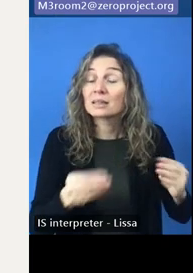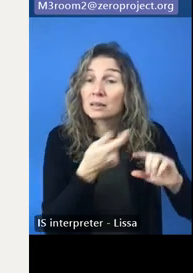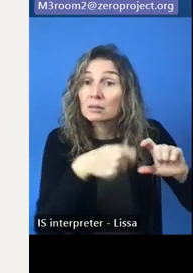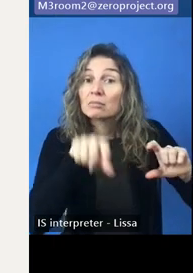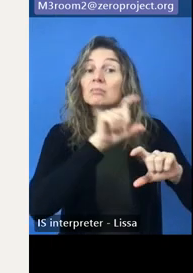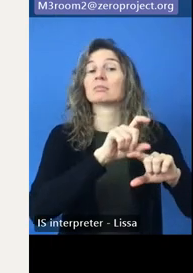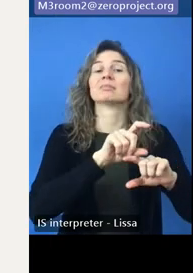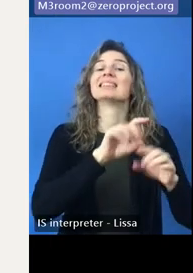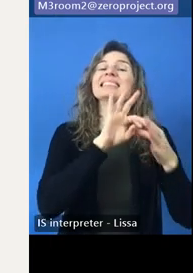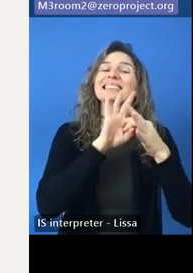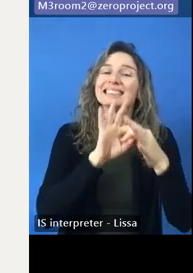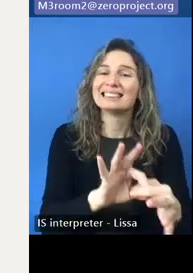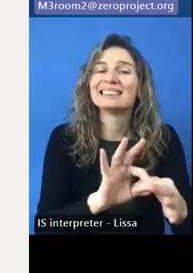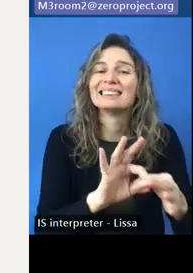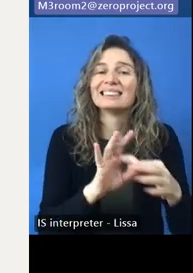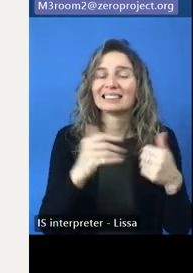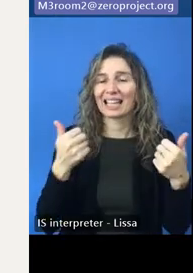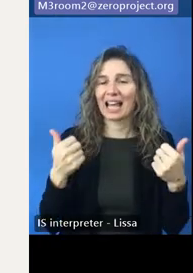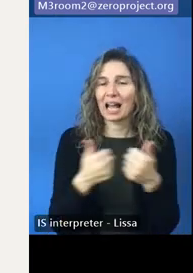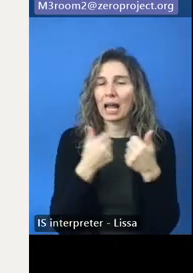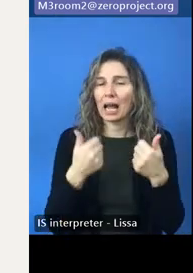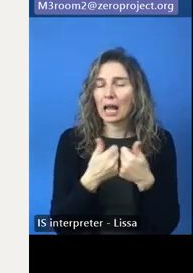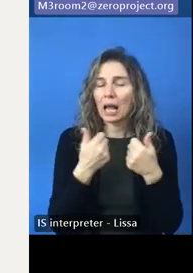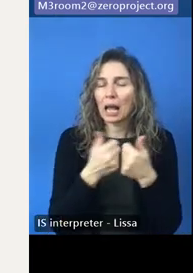in gamification formats they can learn